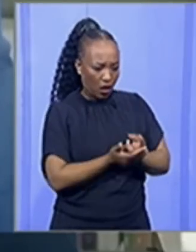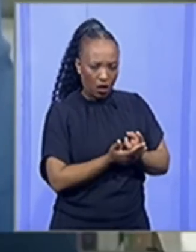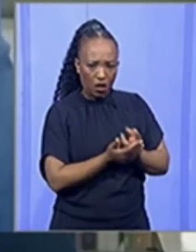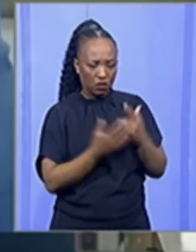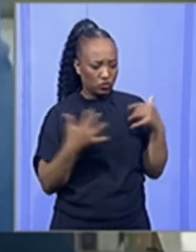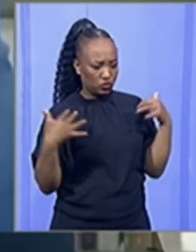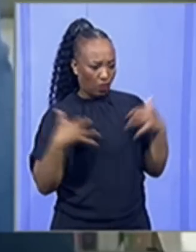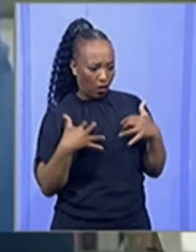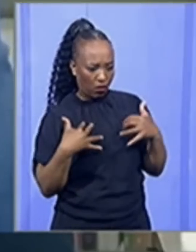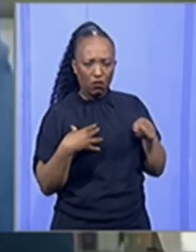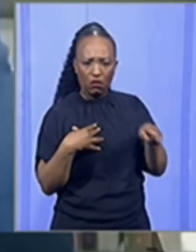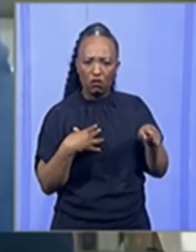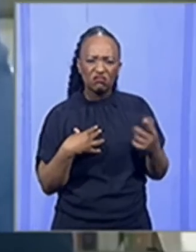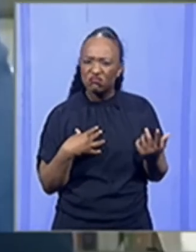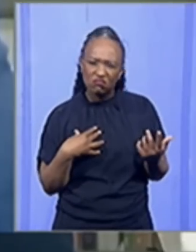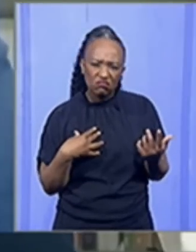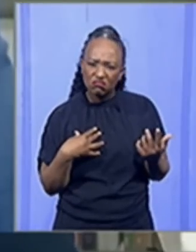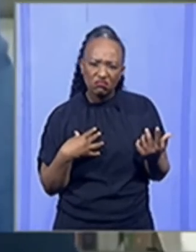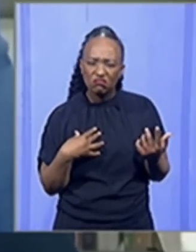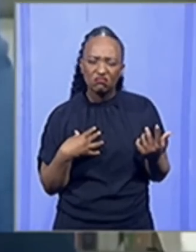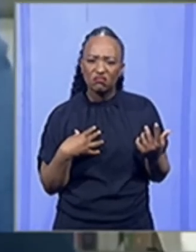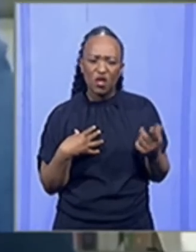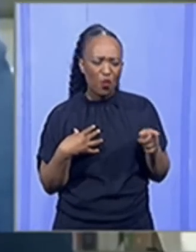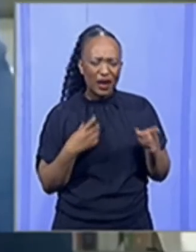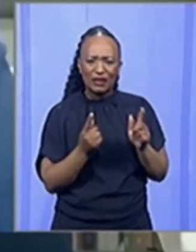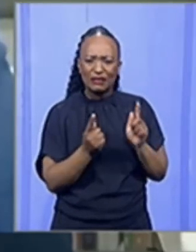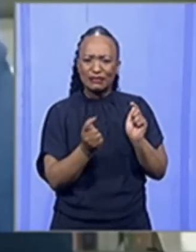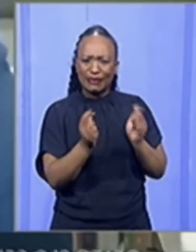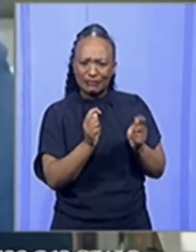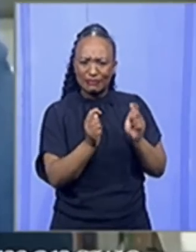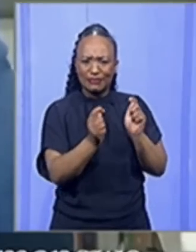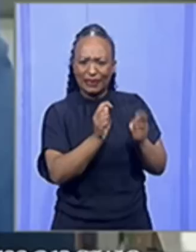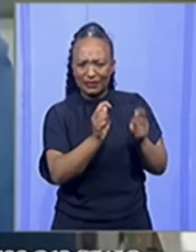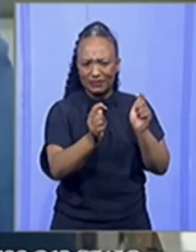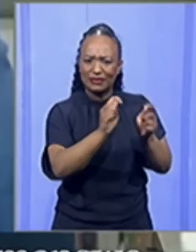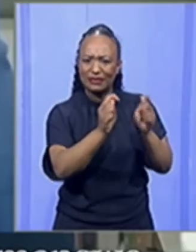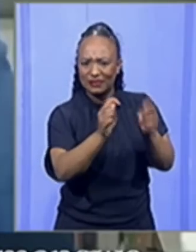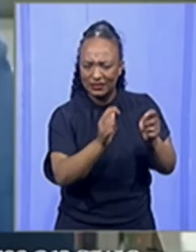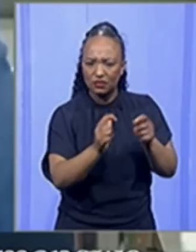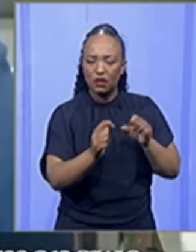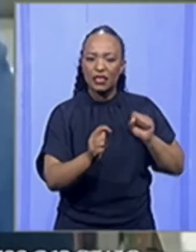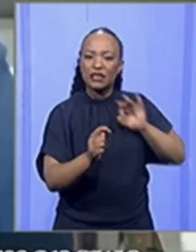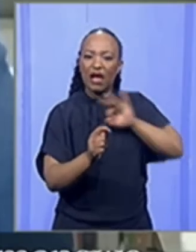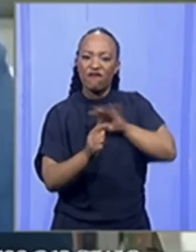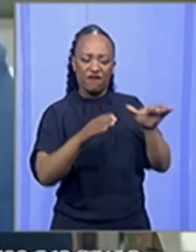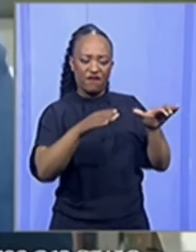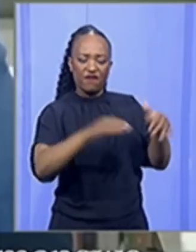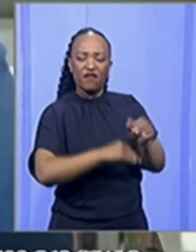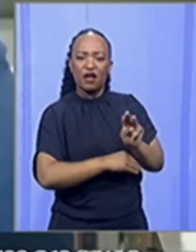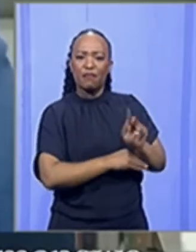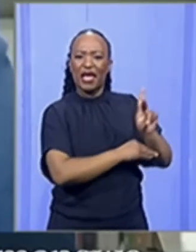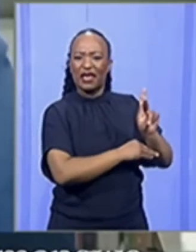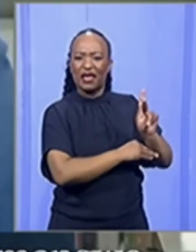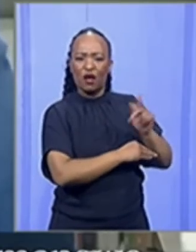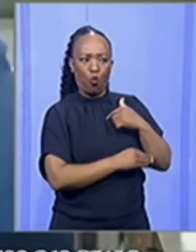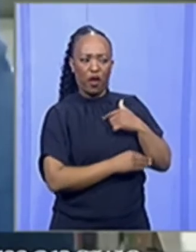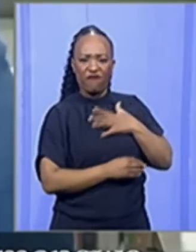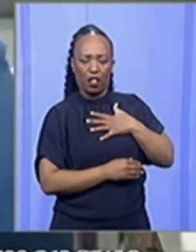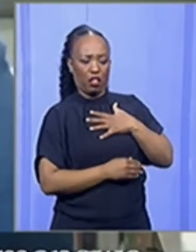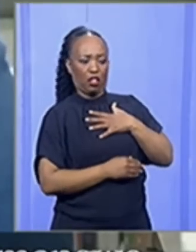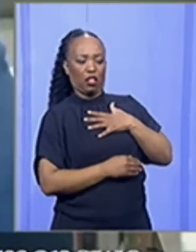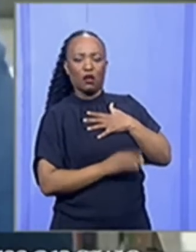there is constant change of personnel in the MK party. It is